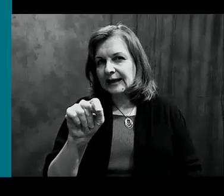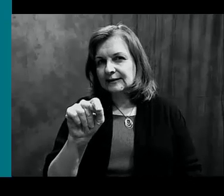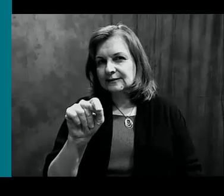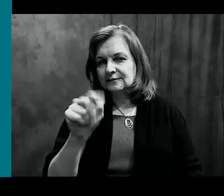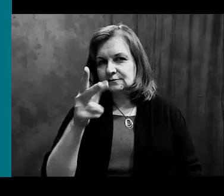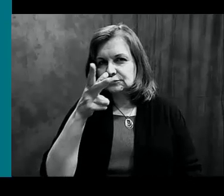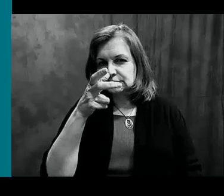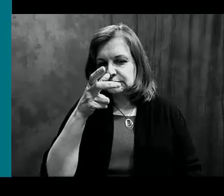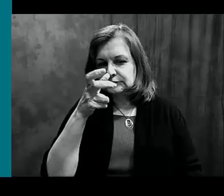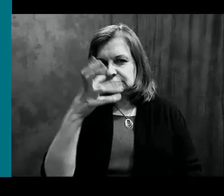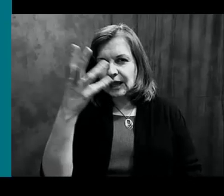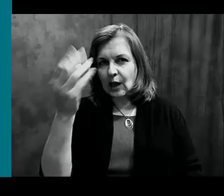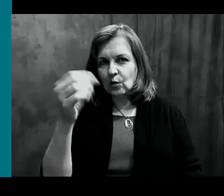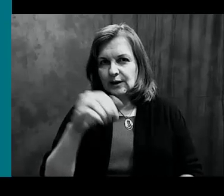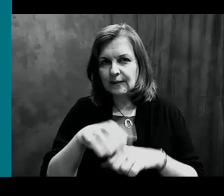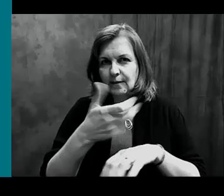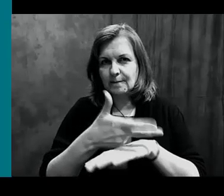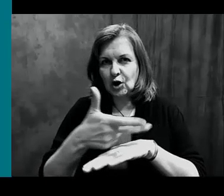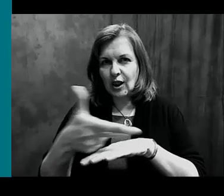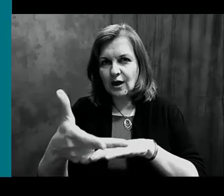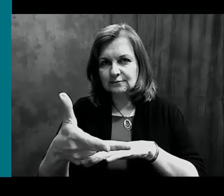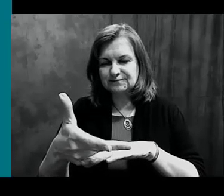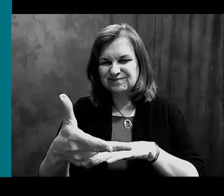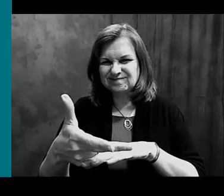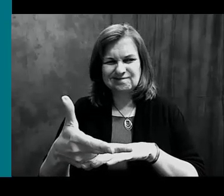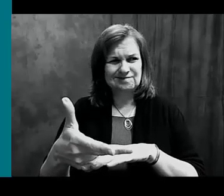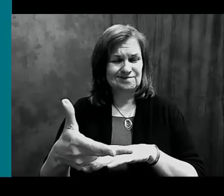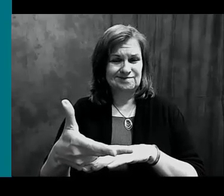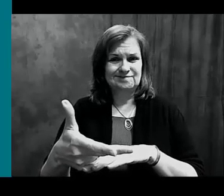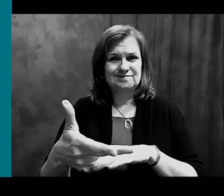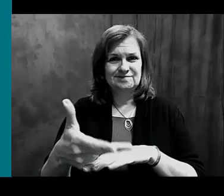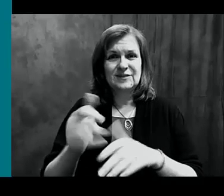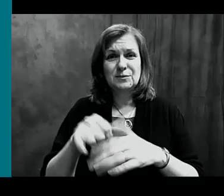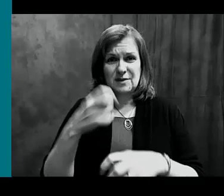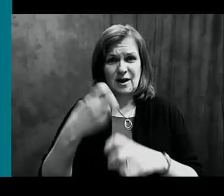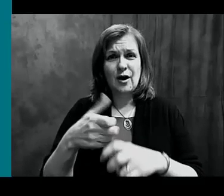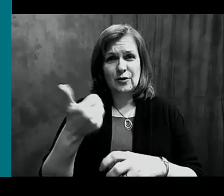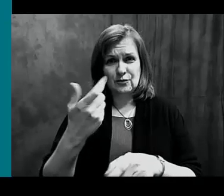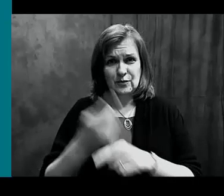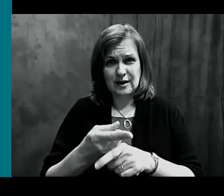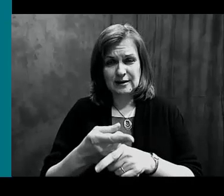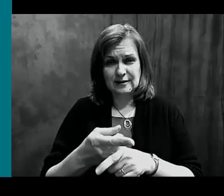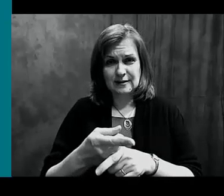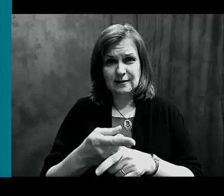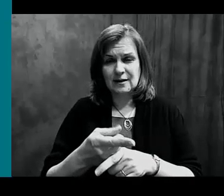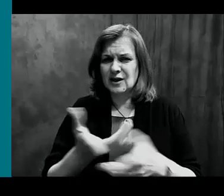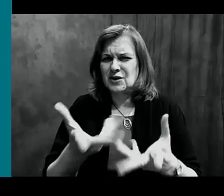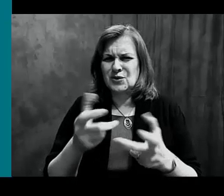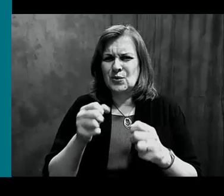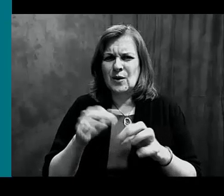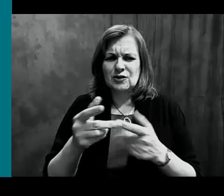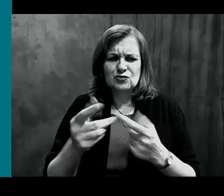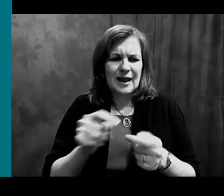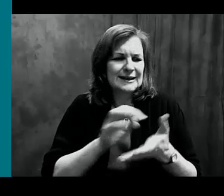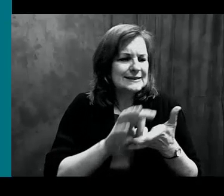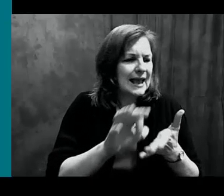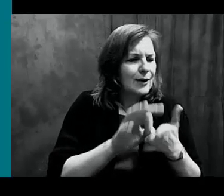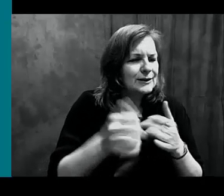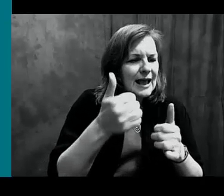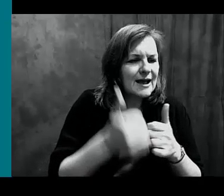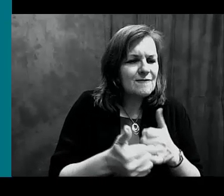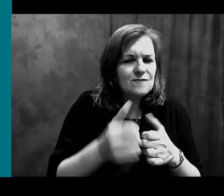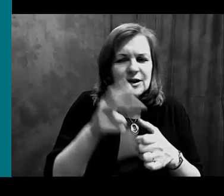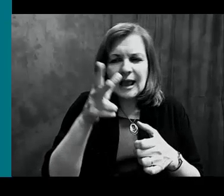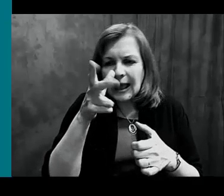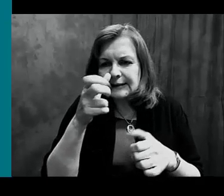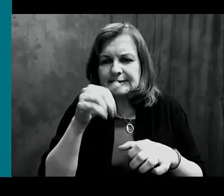ant outside of the mall in the parking lot, it'd be a much larger feat, right? You probably don't